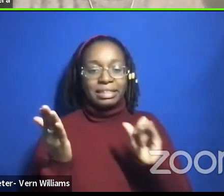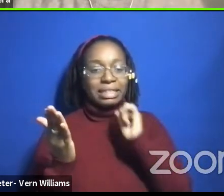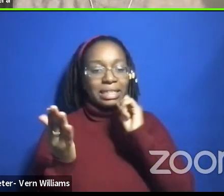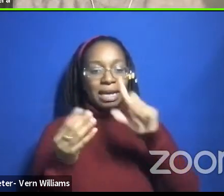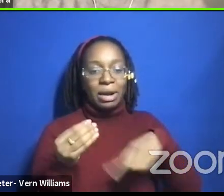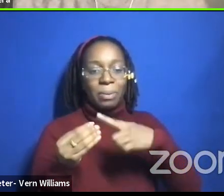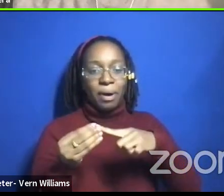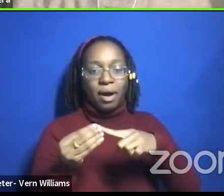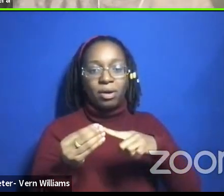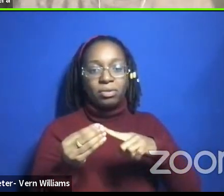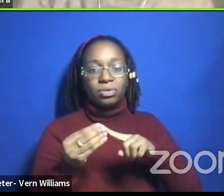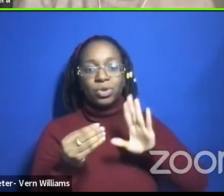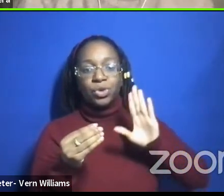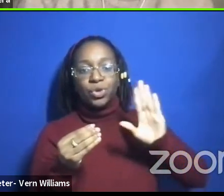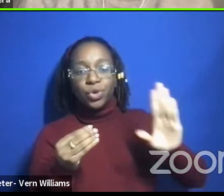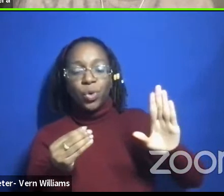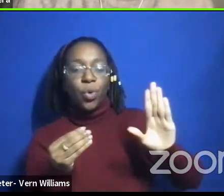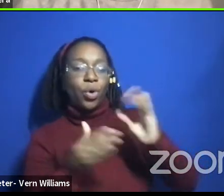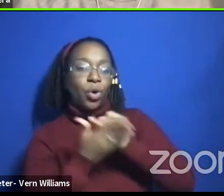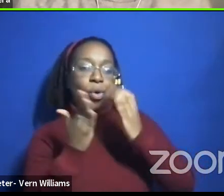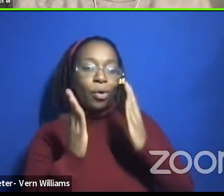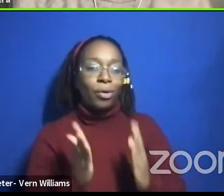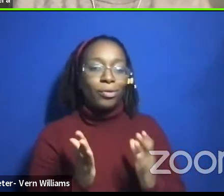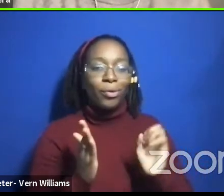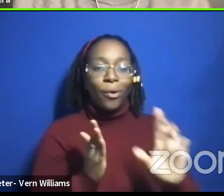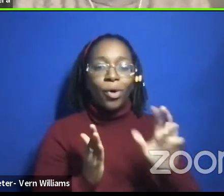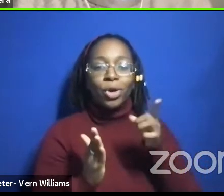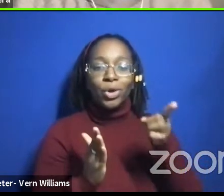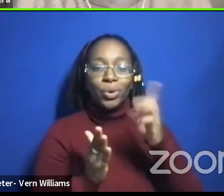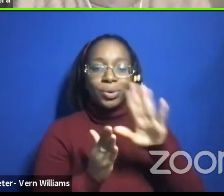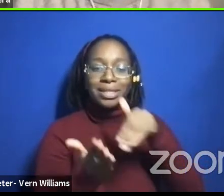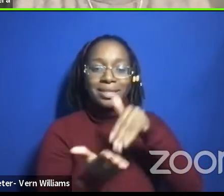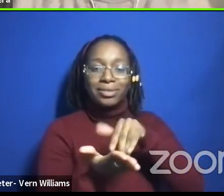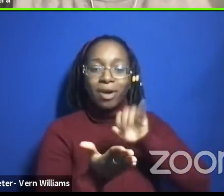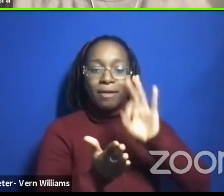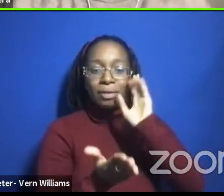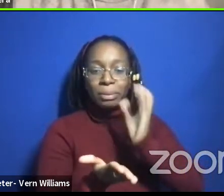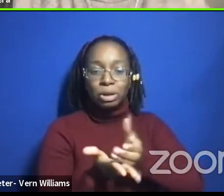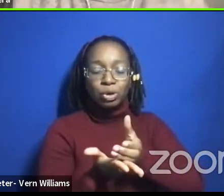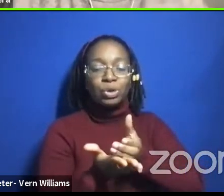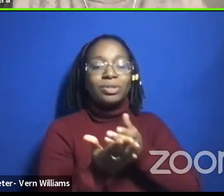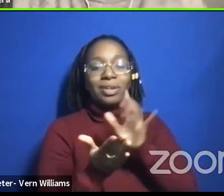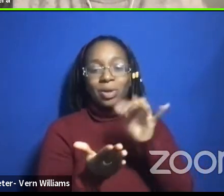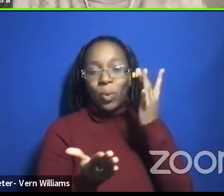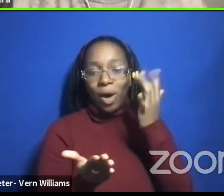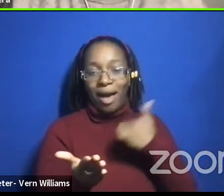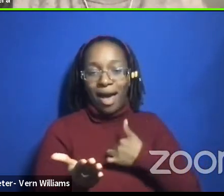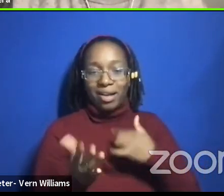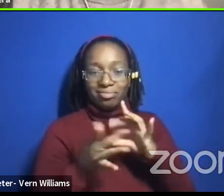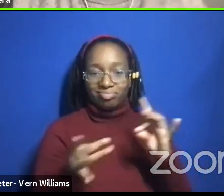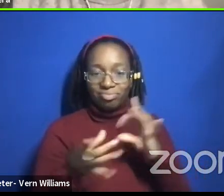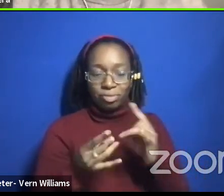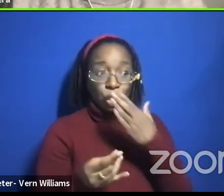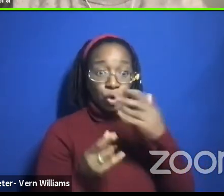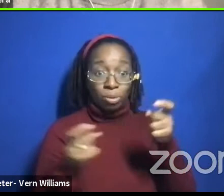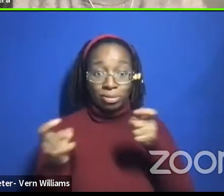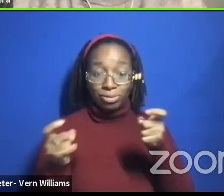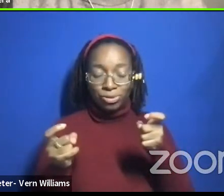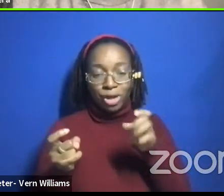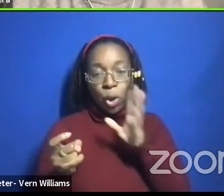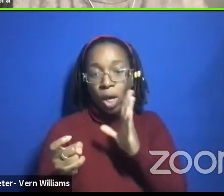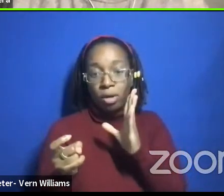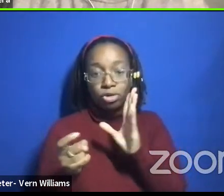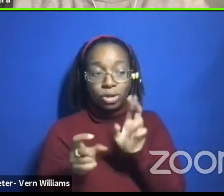like your authorship or you and the center of the picture. This is why I said, you know, a good moderator is somebody who basically